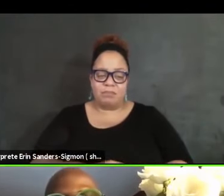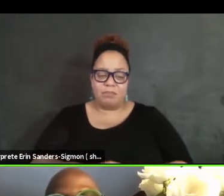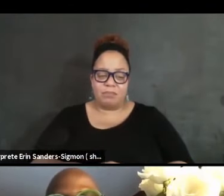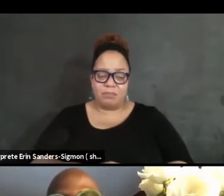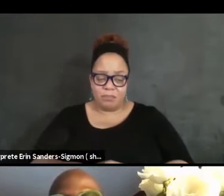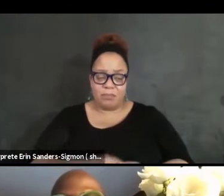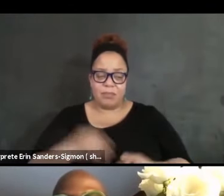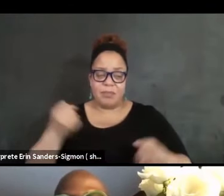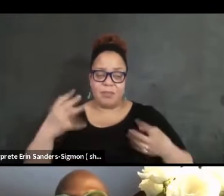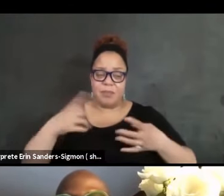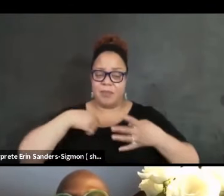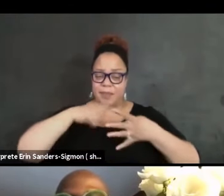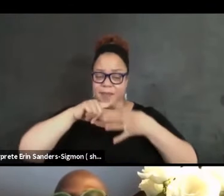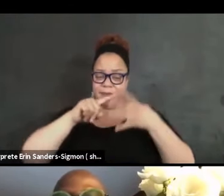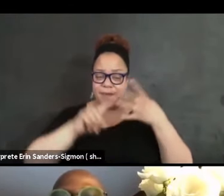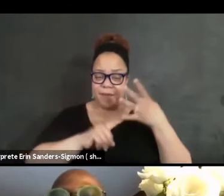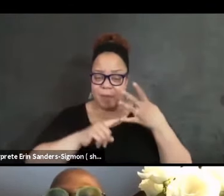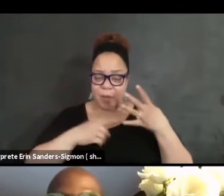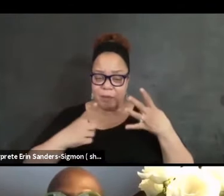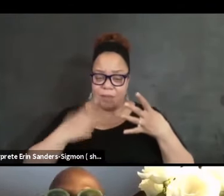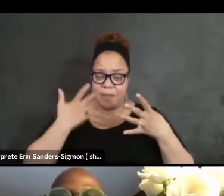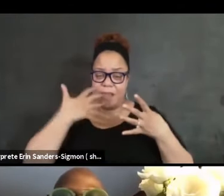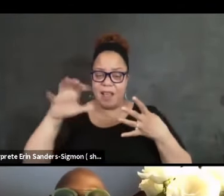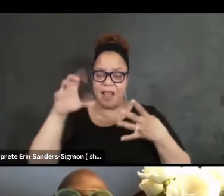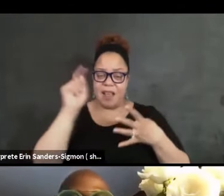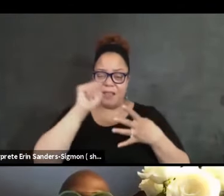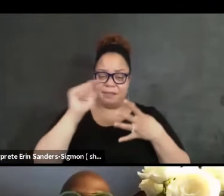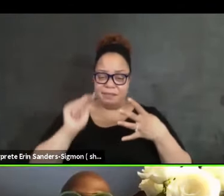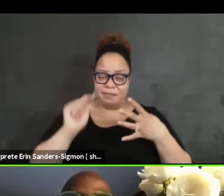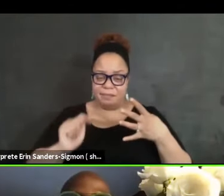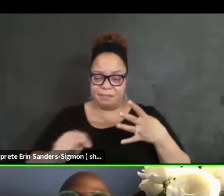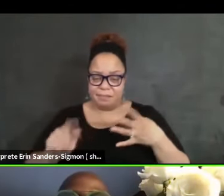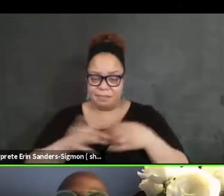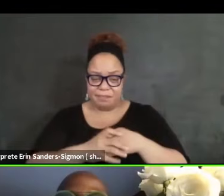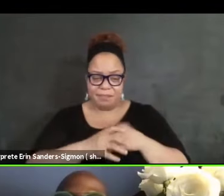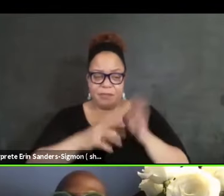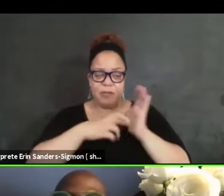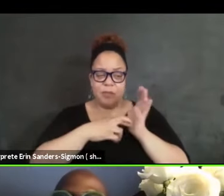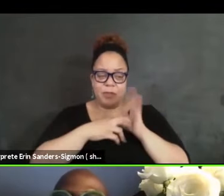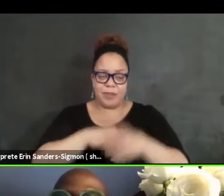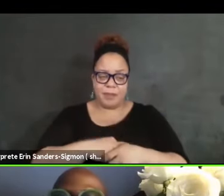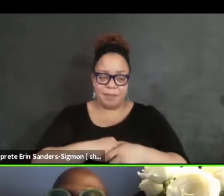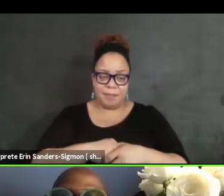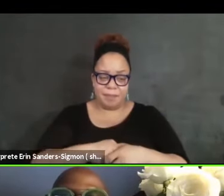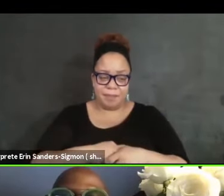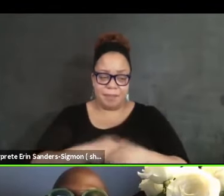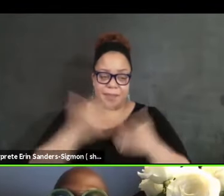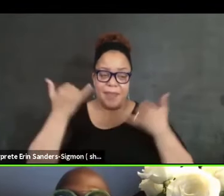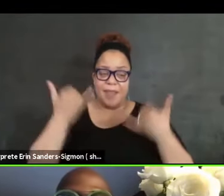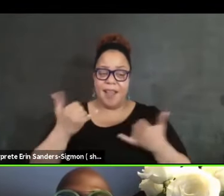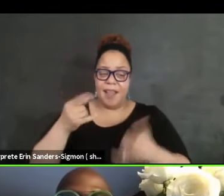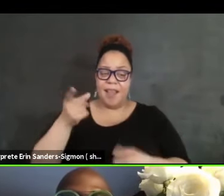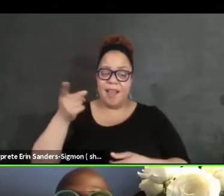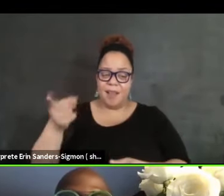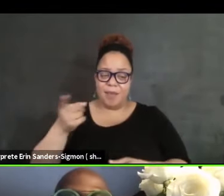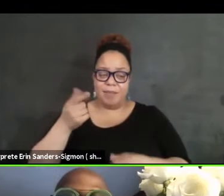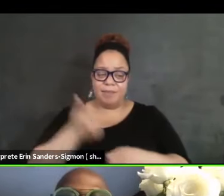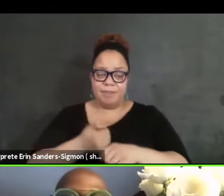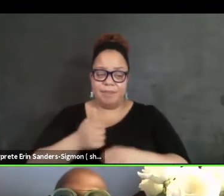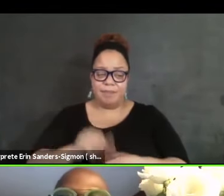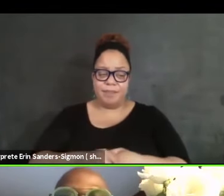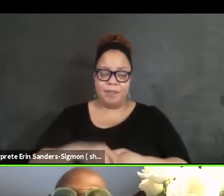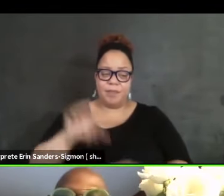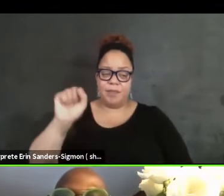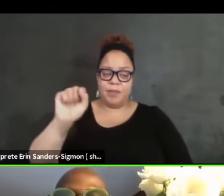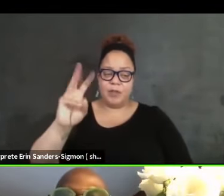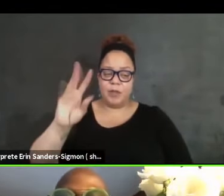represented. North Carolina is a swing state in this national election, and this